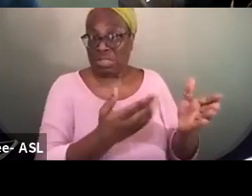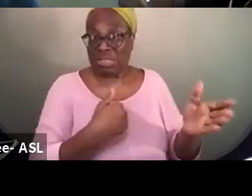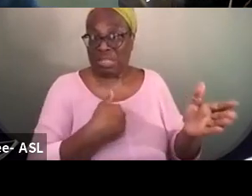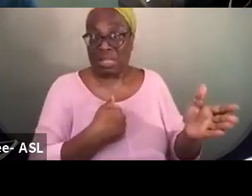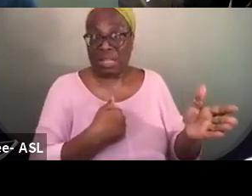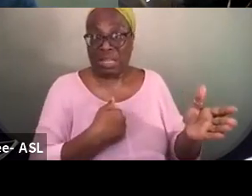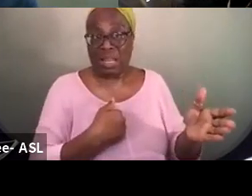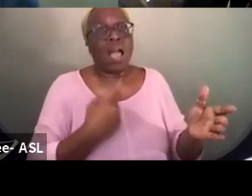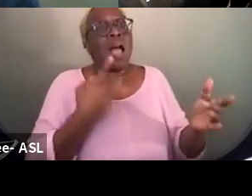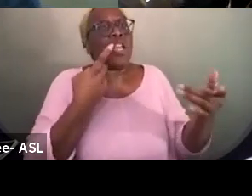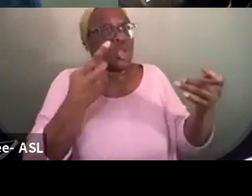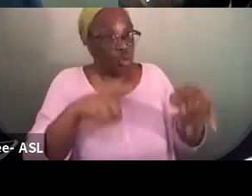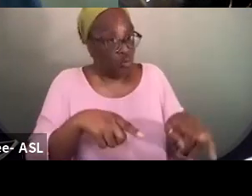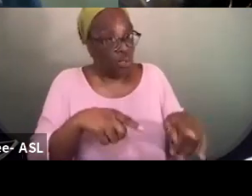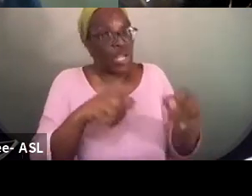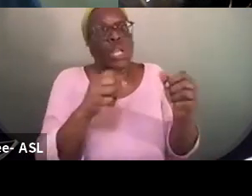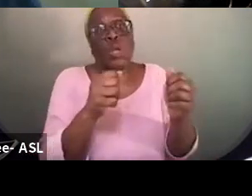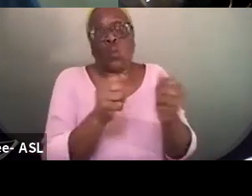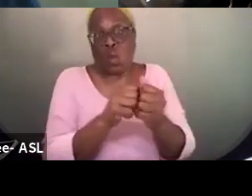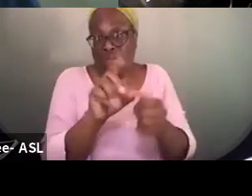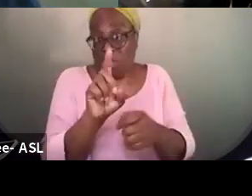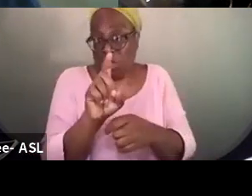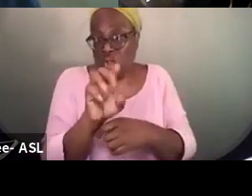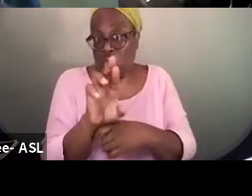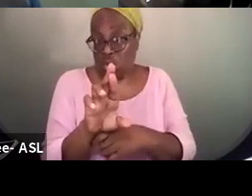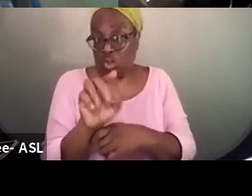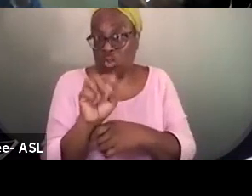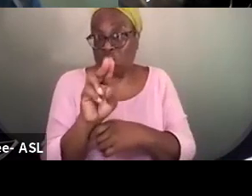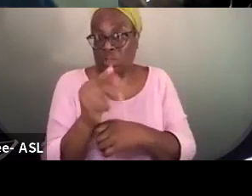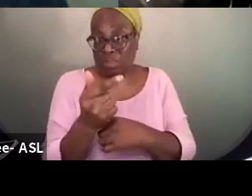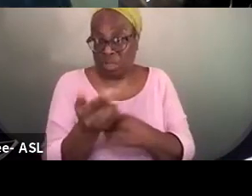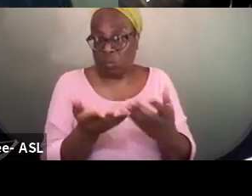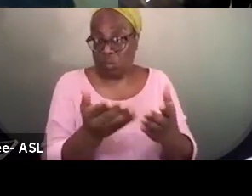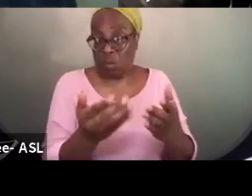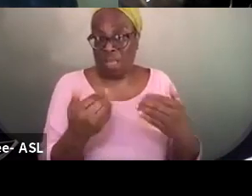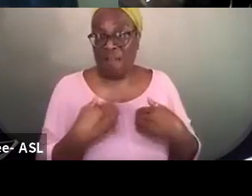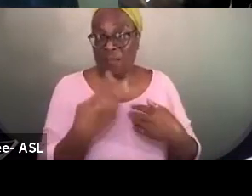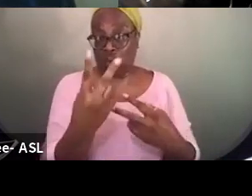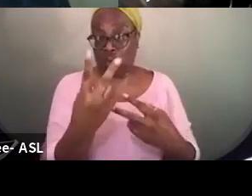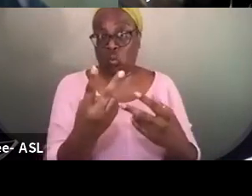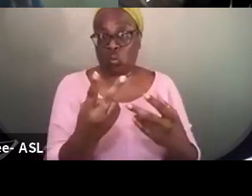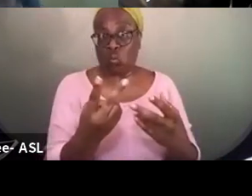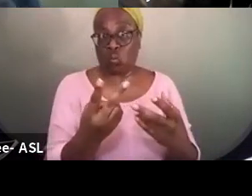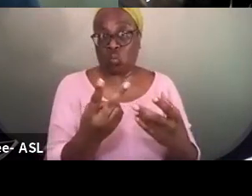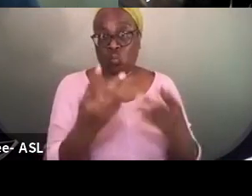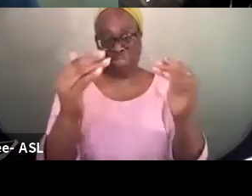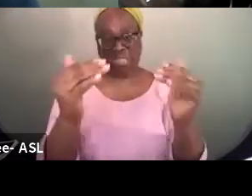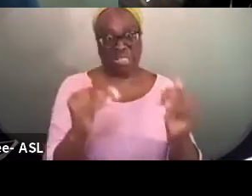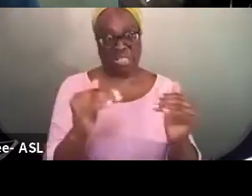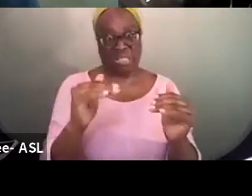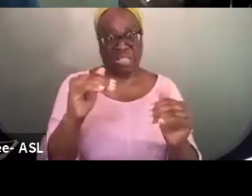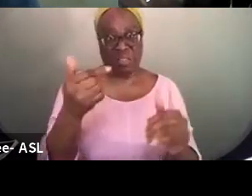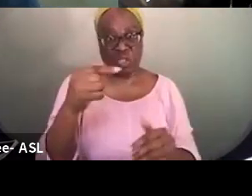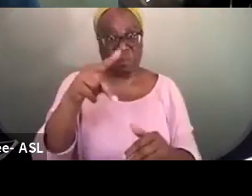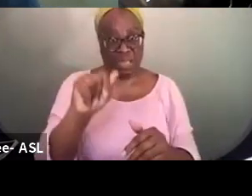I agree with Dr. Tung's proposal around having 2 stages of a GPA, a